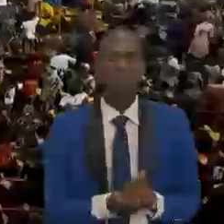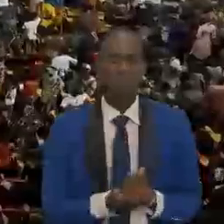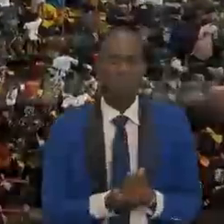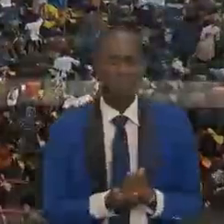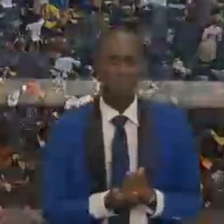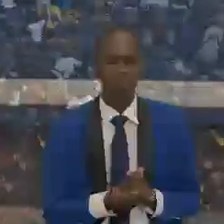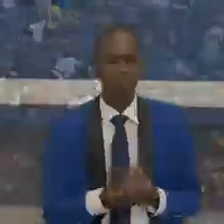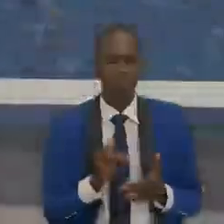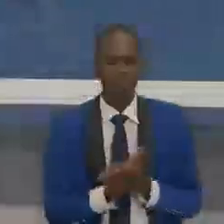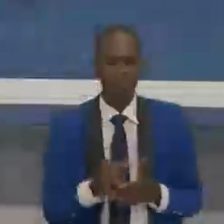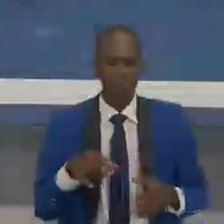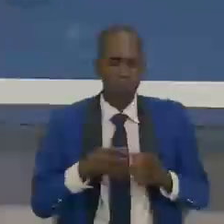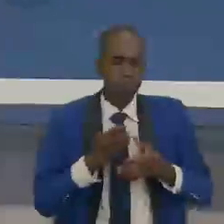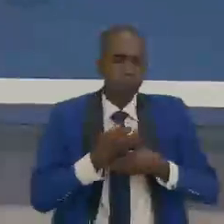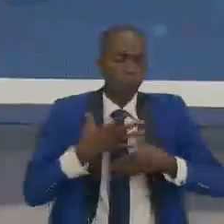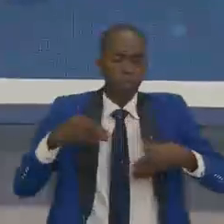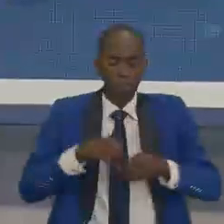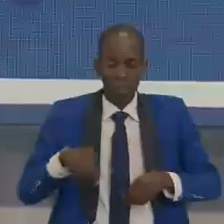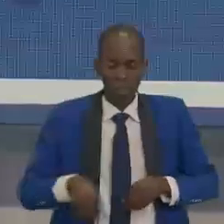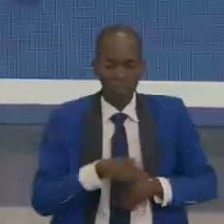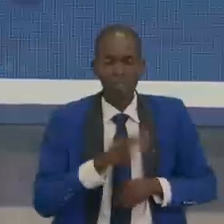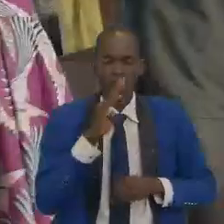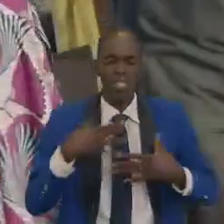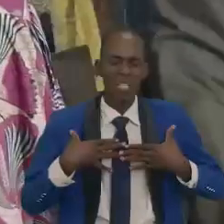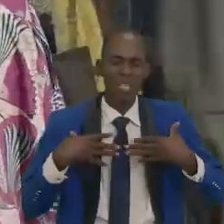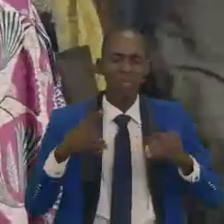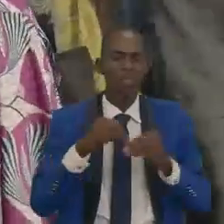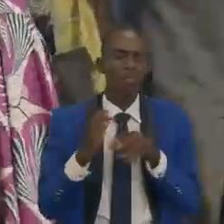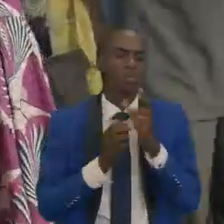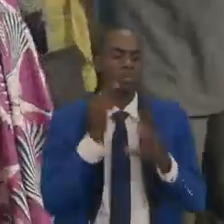name. Elephantiasis, be healed in Jesus' name.